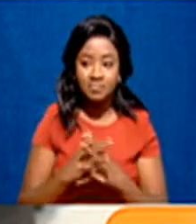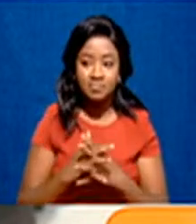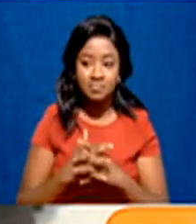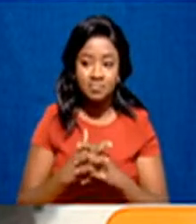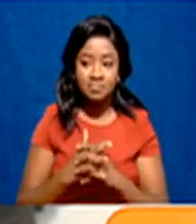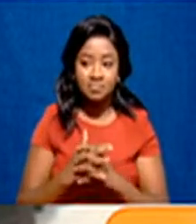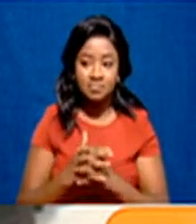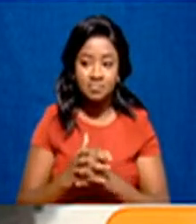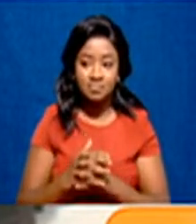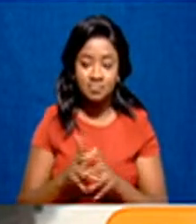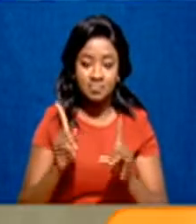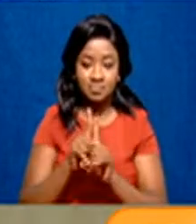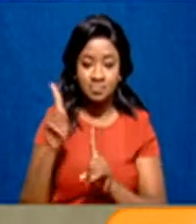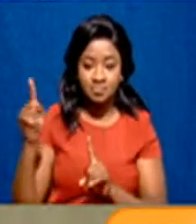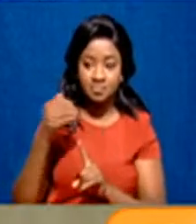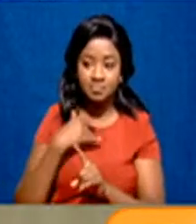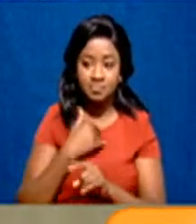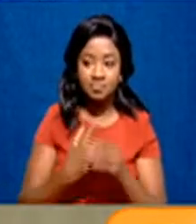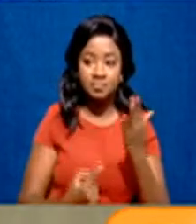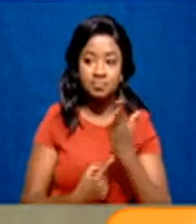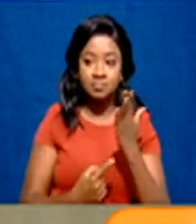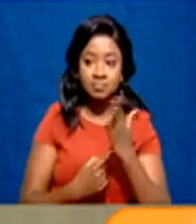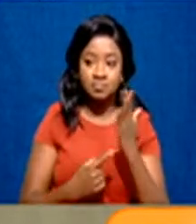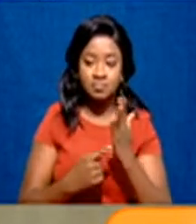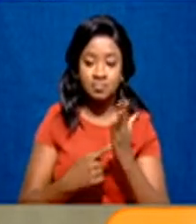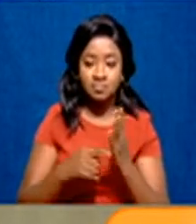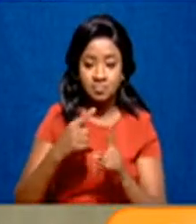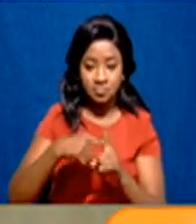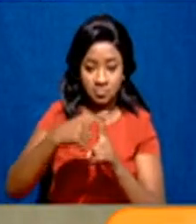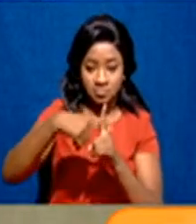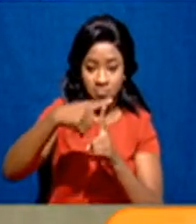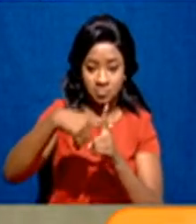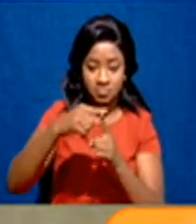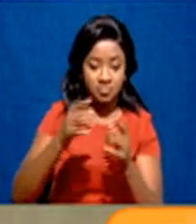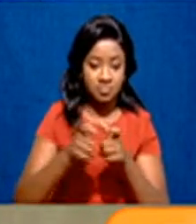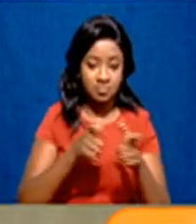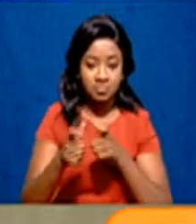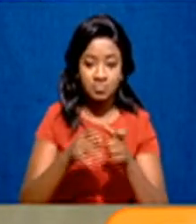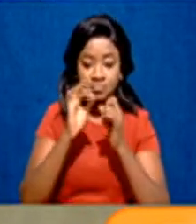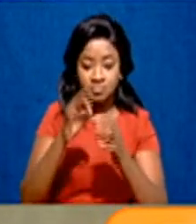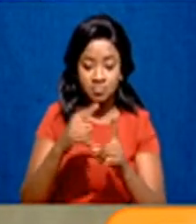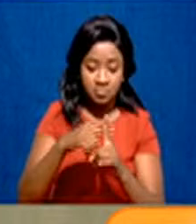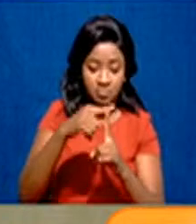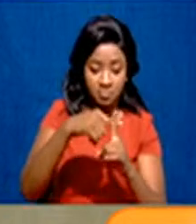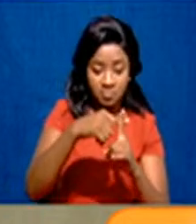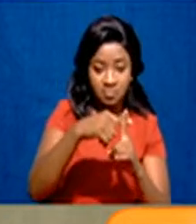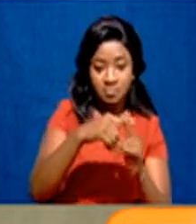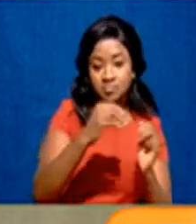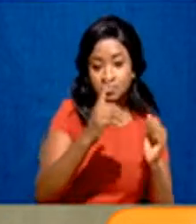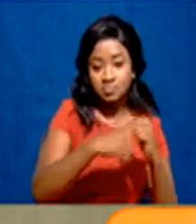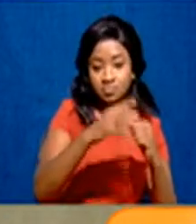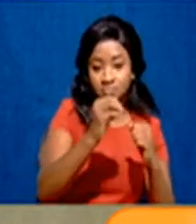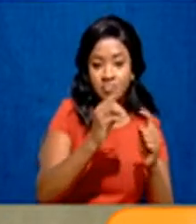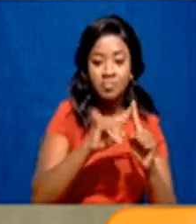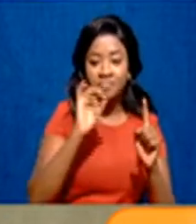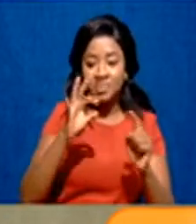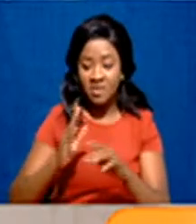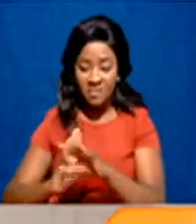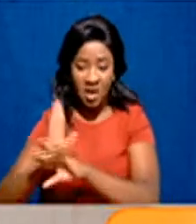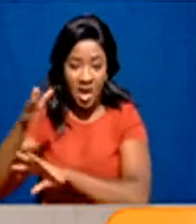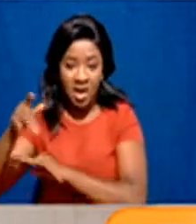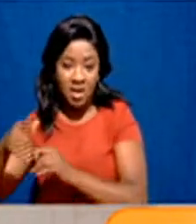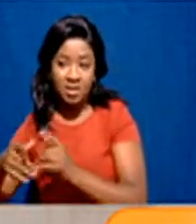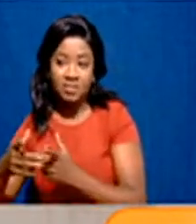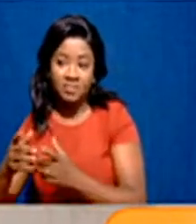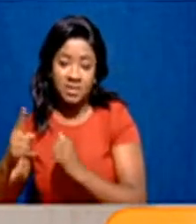digital temperature control mechanism that can control the temperatures. So when you set it at, say, 60 degrees and the temperatures go above 60 degrees,